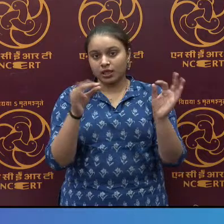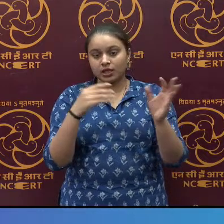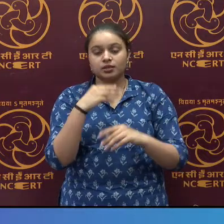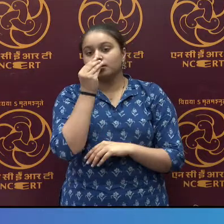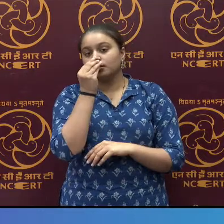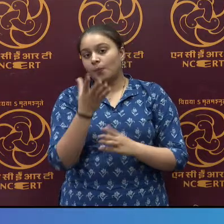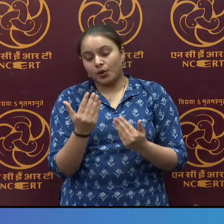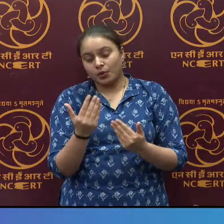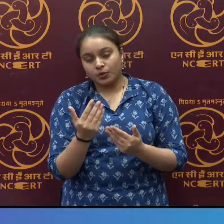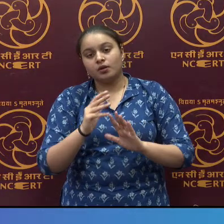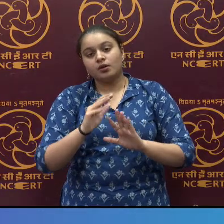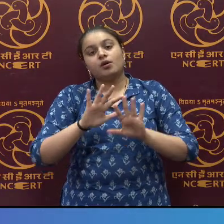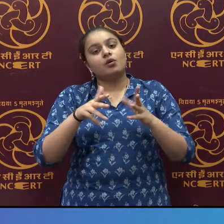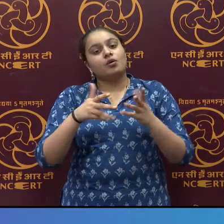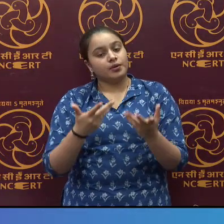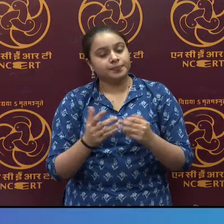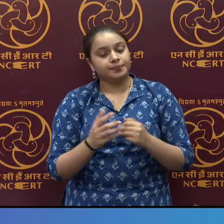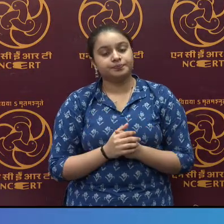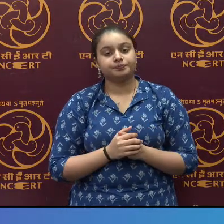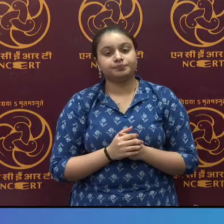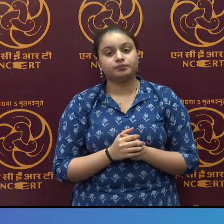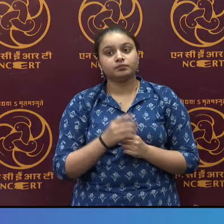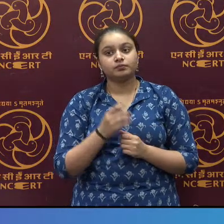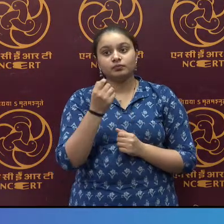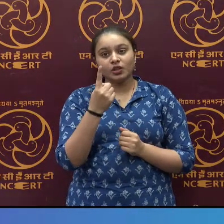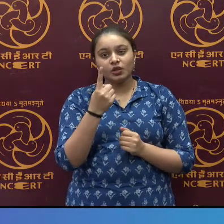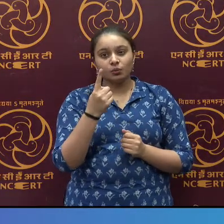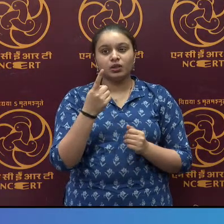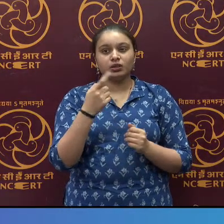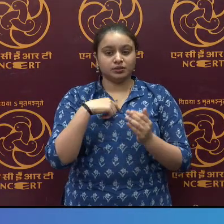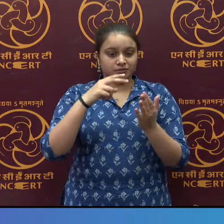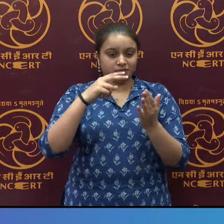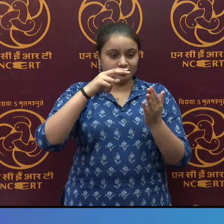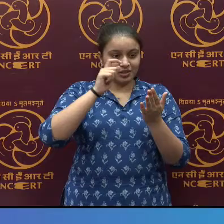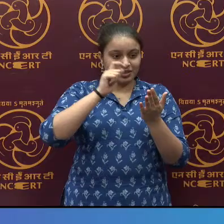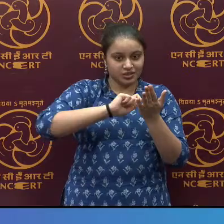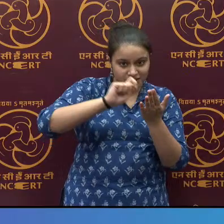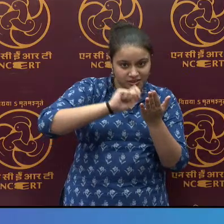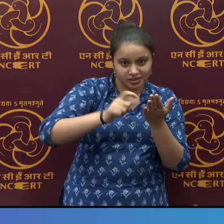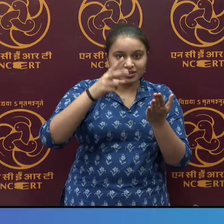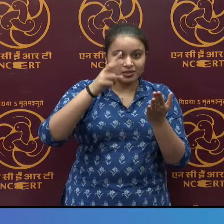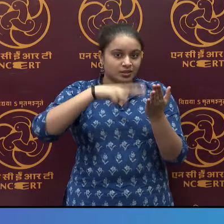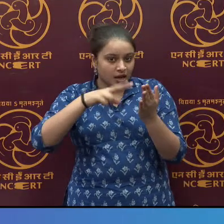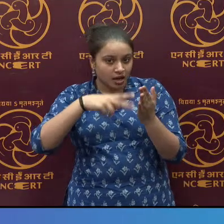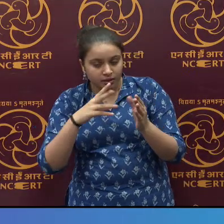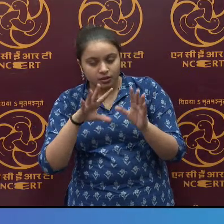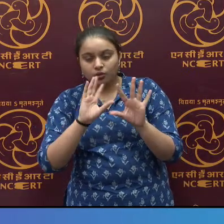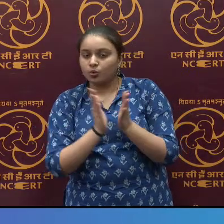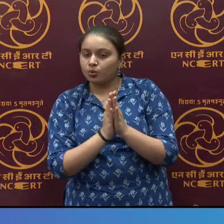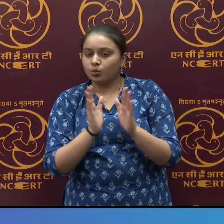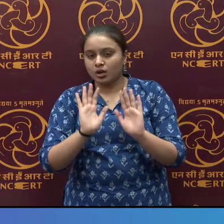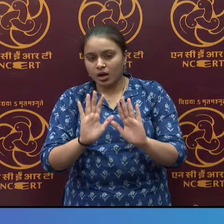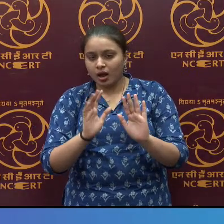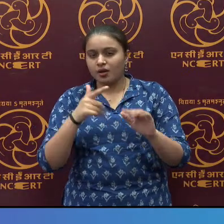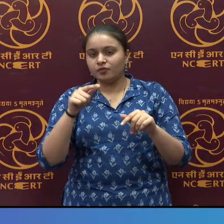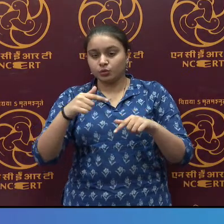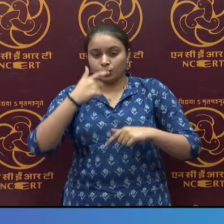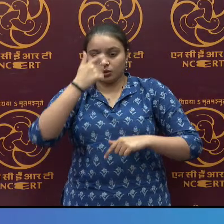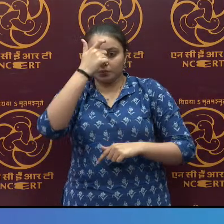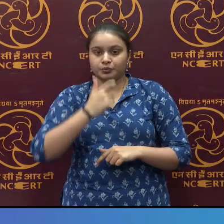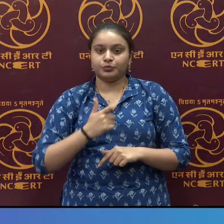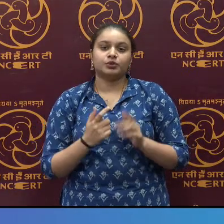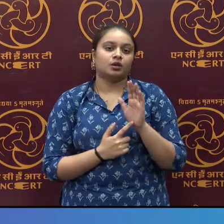And also, once you have that habit of reading and writing, it becomes a habit or a part of your